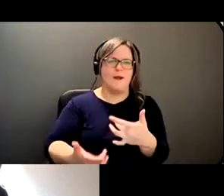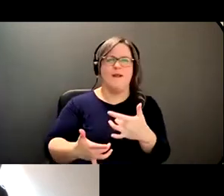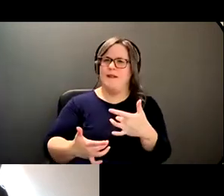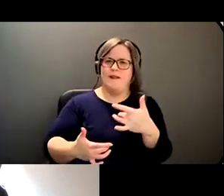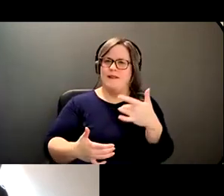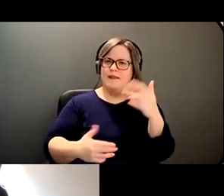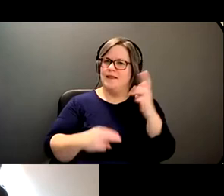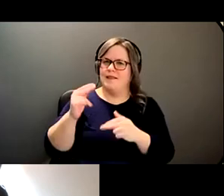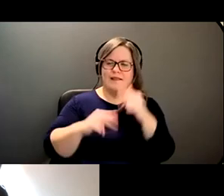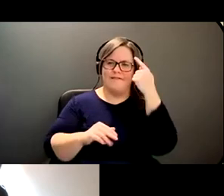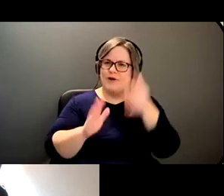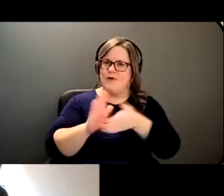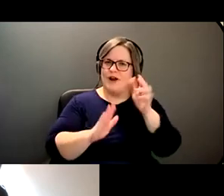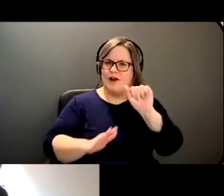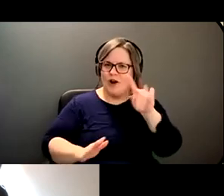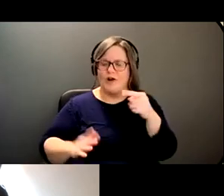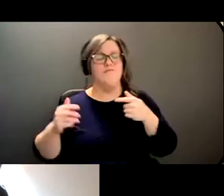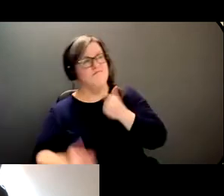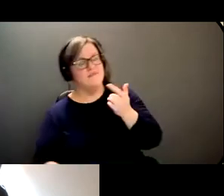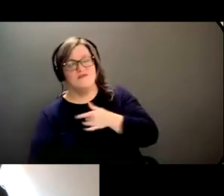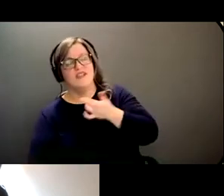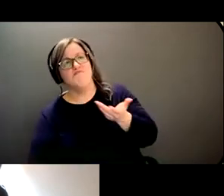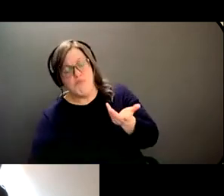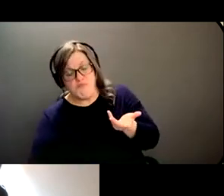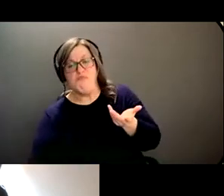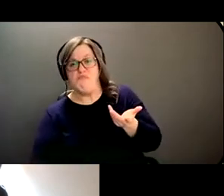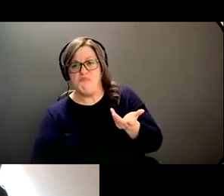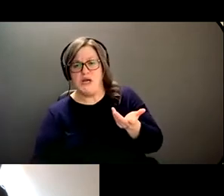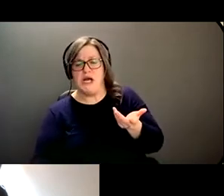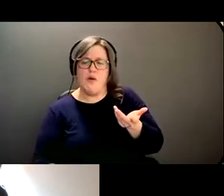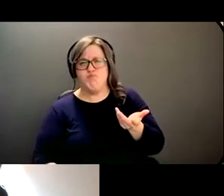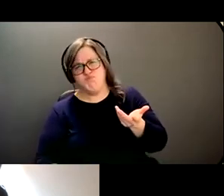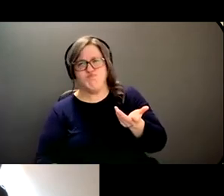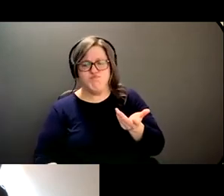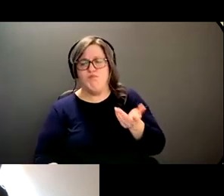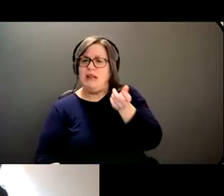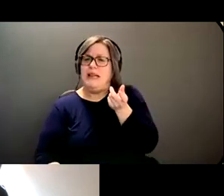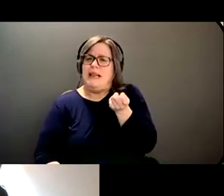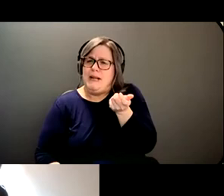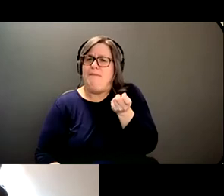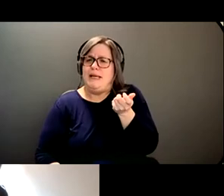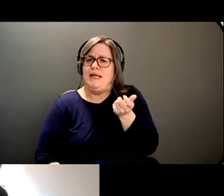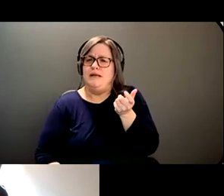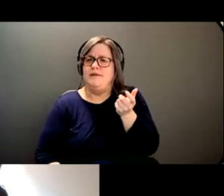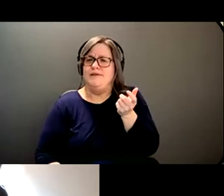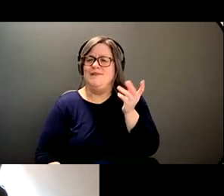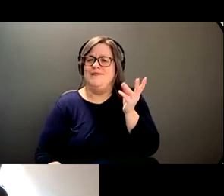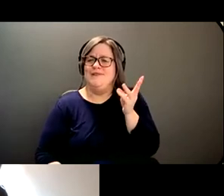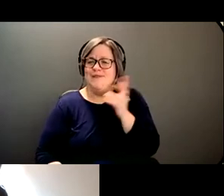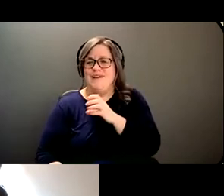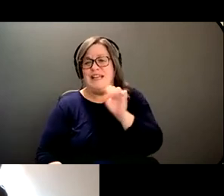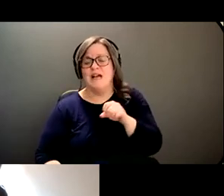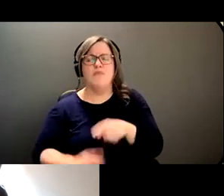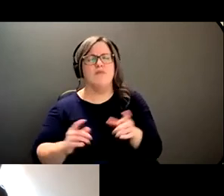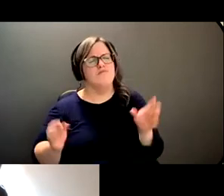this context. And I'm always kind of like, yes, it does allow us to have a lot of like a